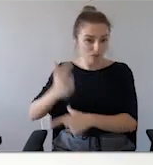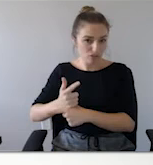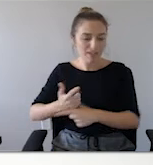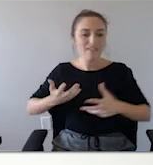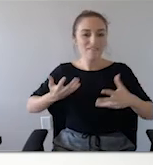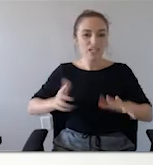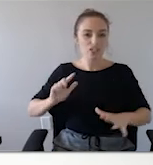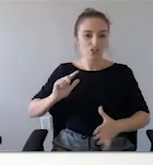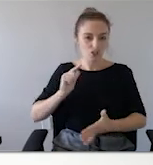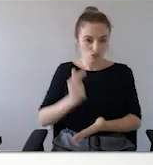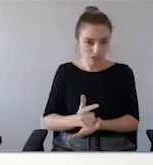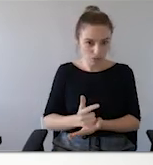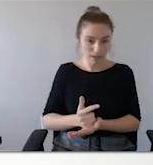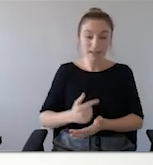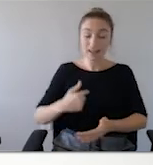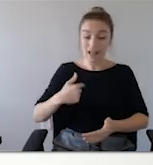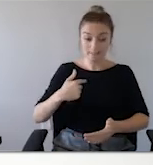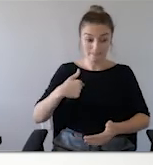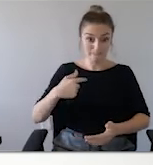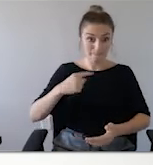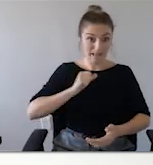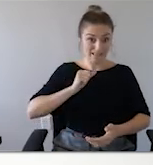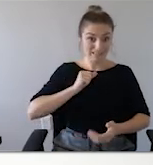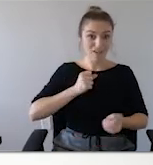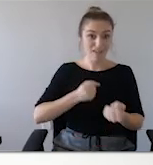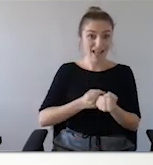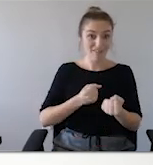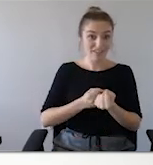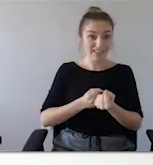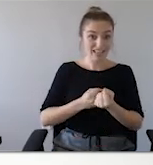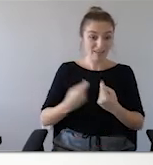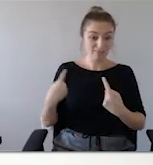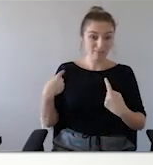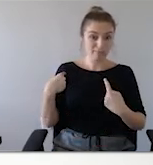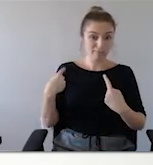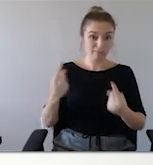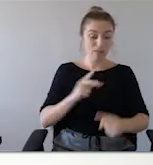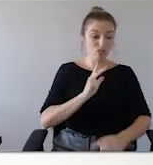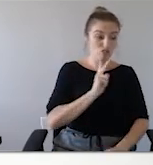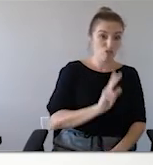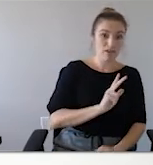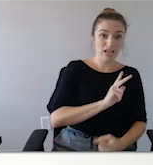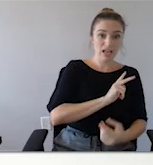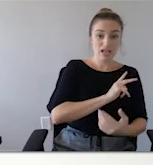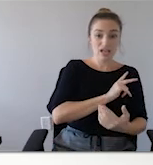when they came in, and now they've graduated. So I've been with them their entire education.